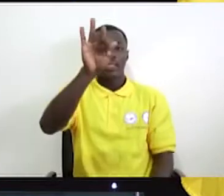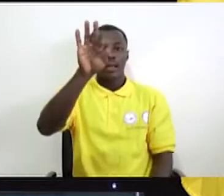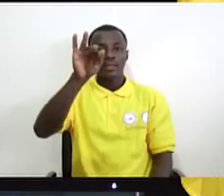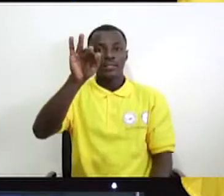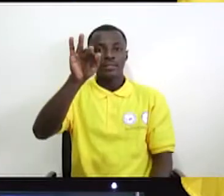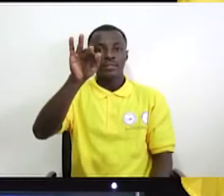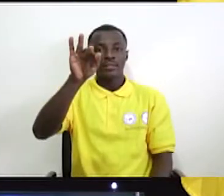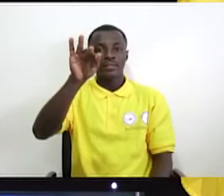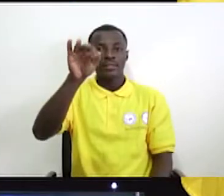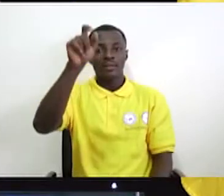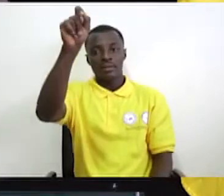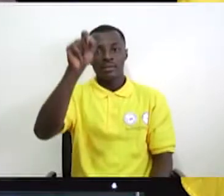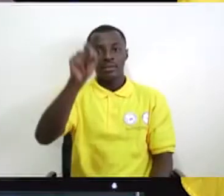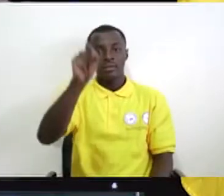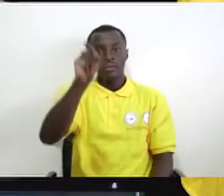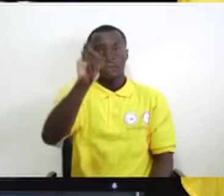28.